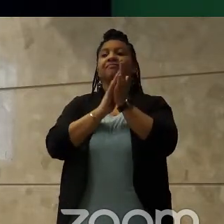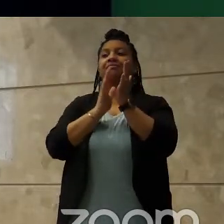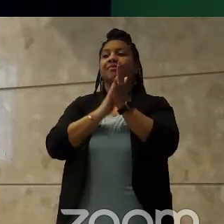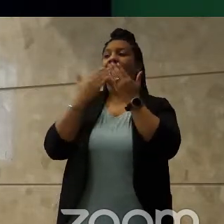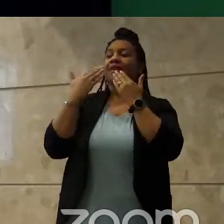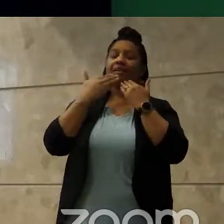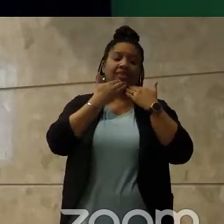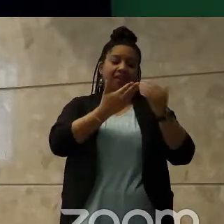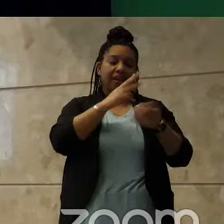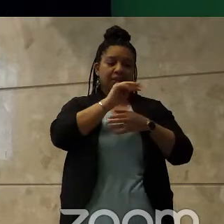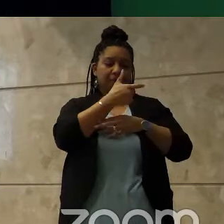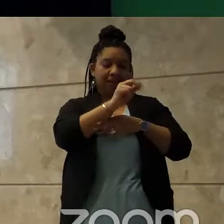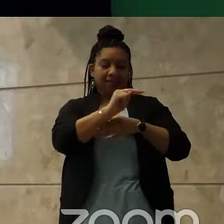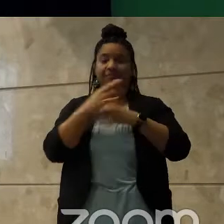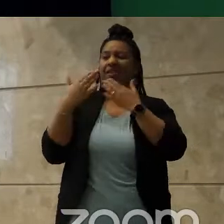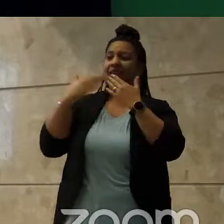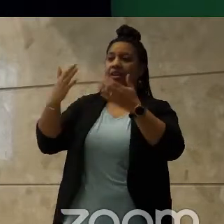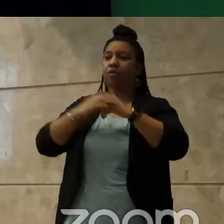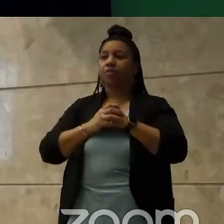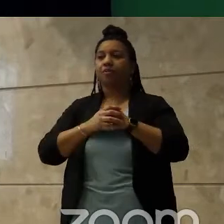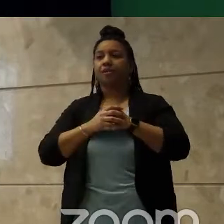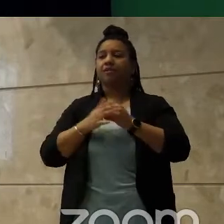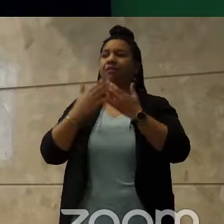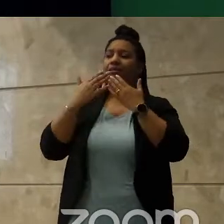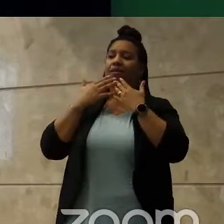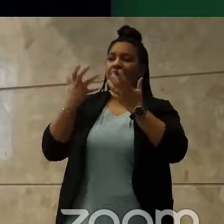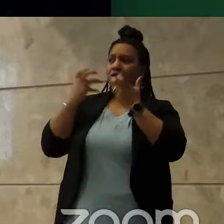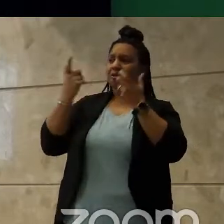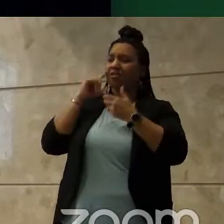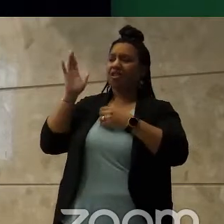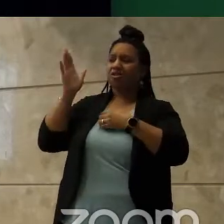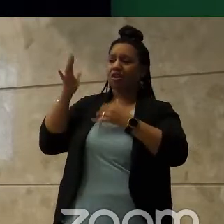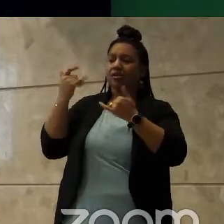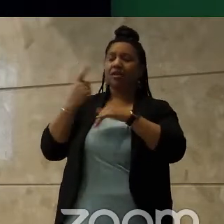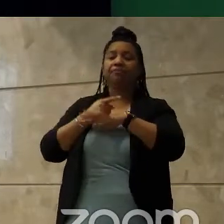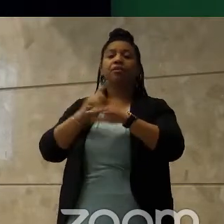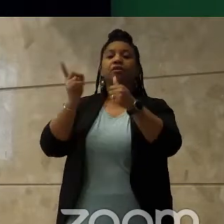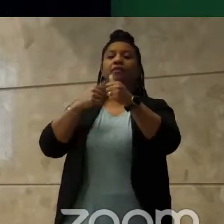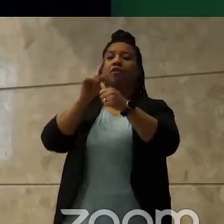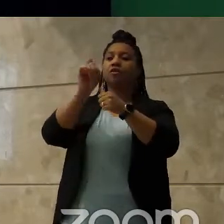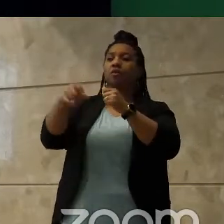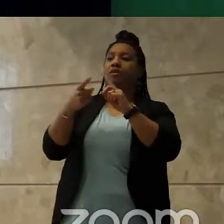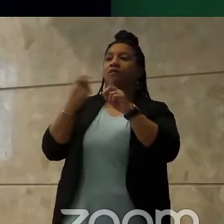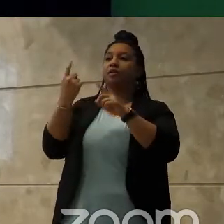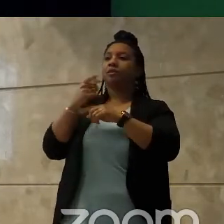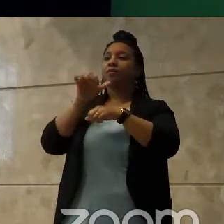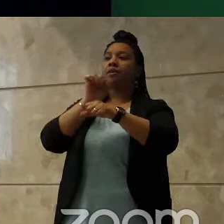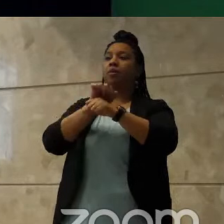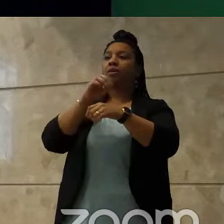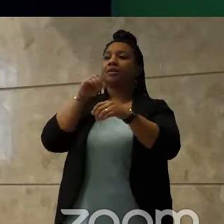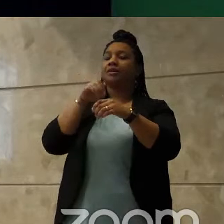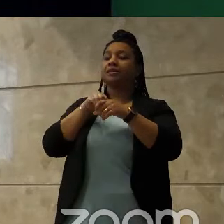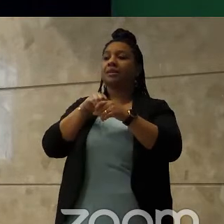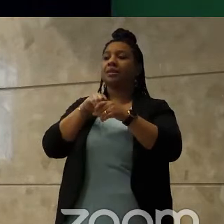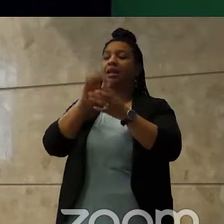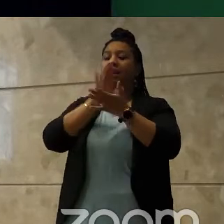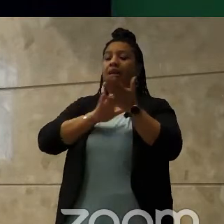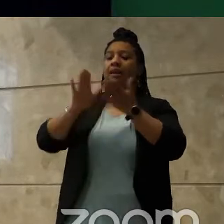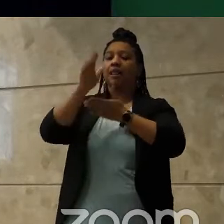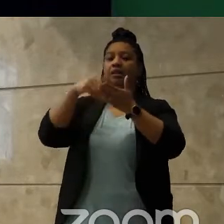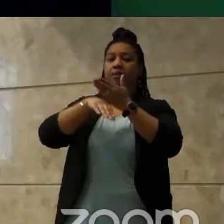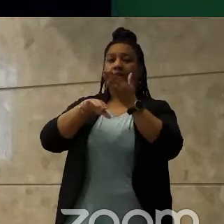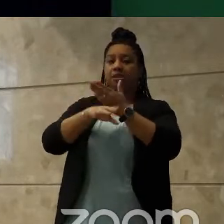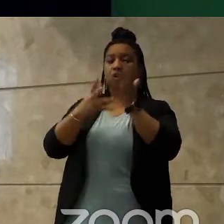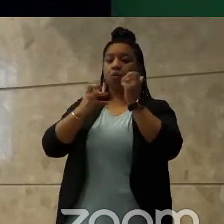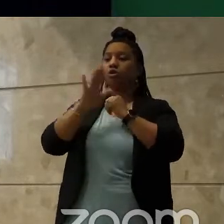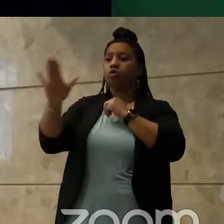Thank you, Megan. Thank you. Thank you. Thank you so much for this talk, by the way. So the first question comes from someone who works in college admissions and would